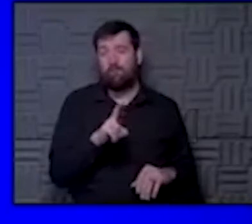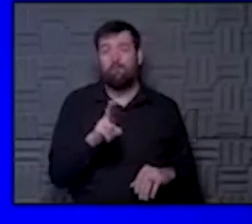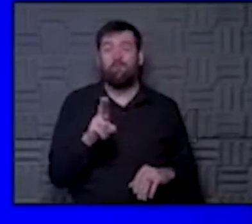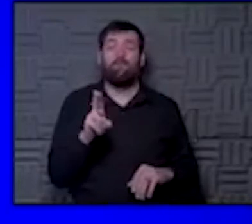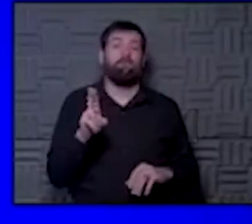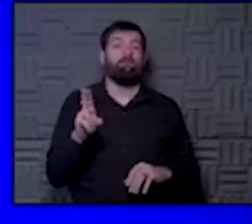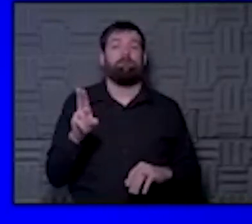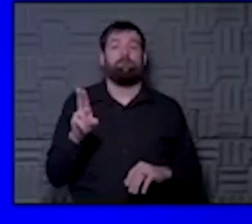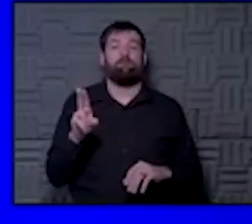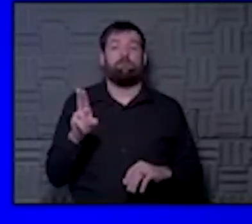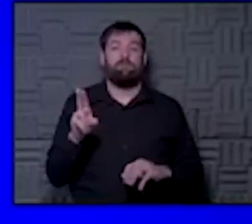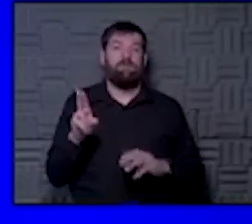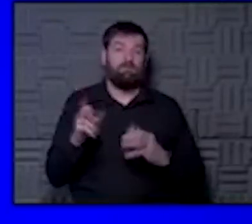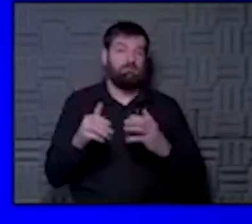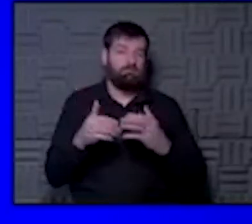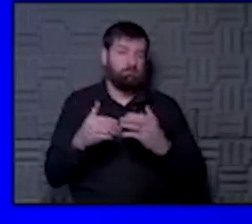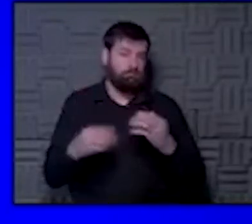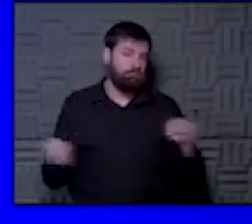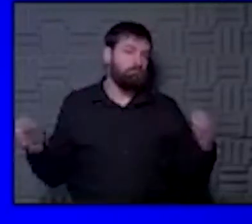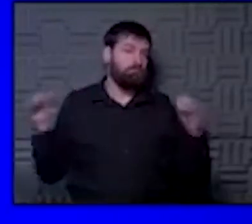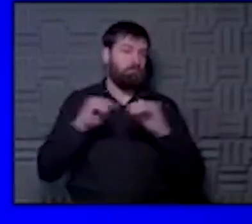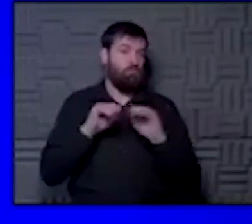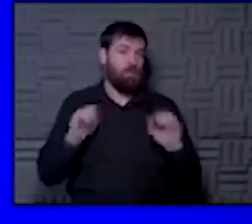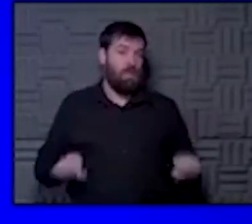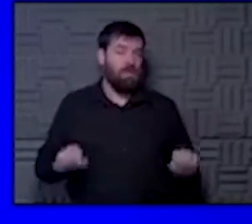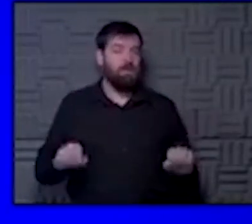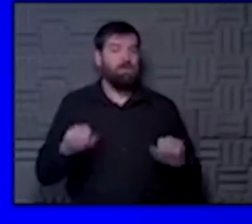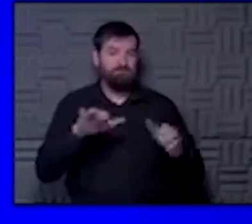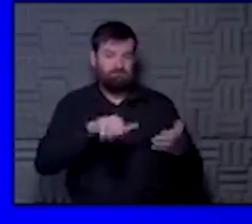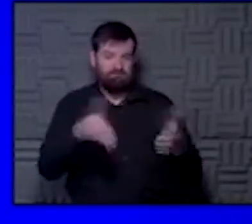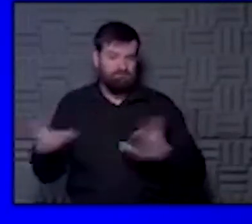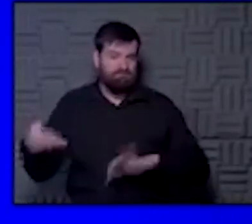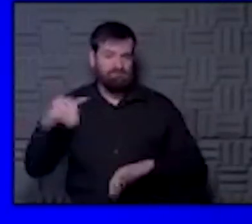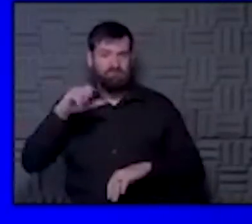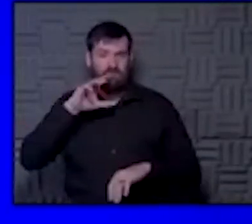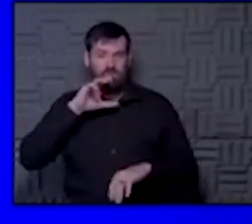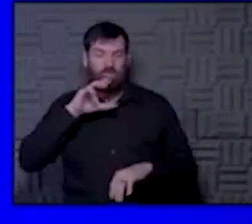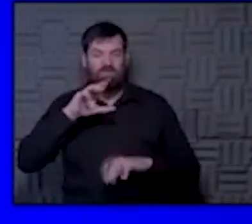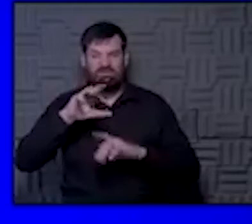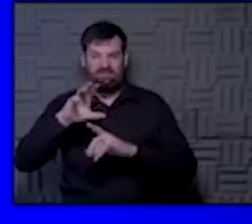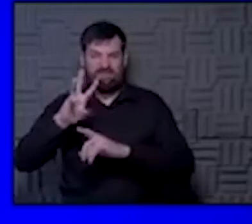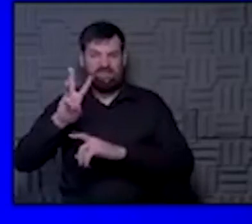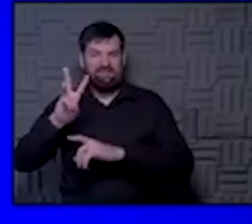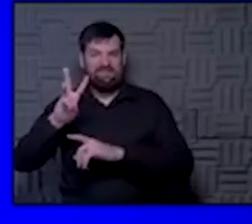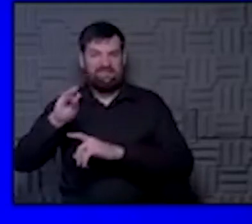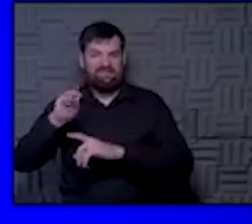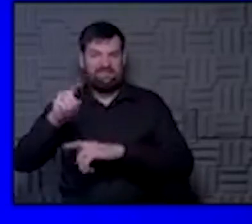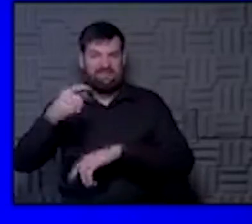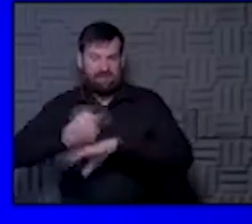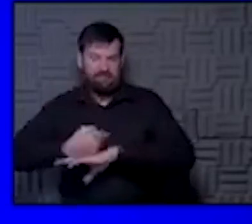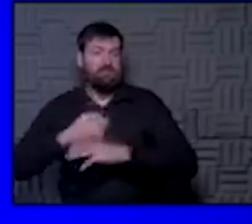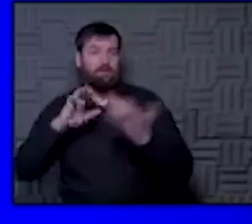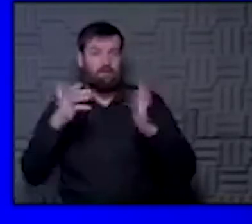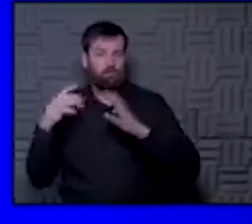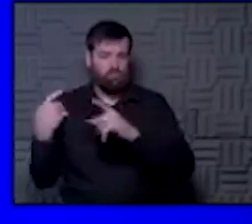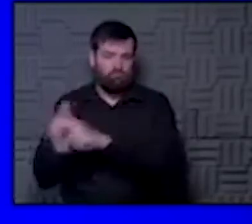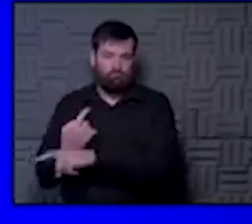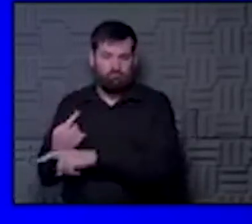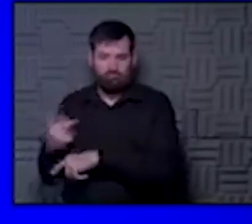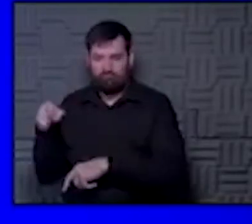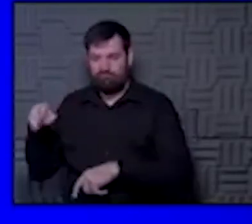a higher chance of having mortality at 60 days, say, than somebody who's just in the hospital for COVID-19 on one of